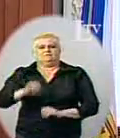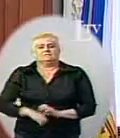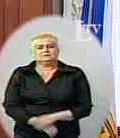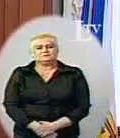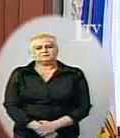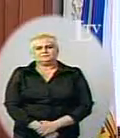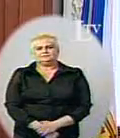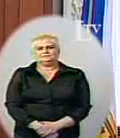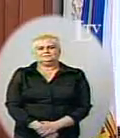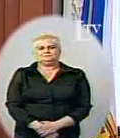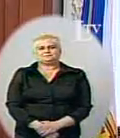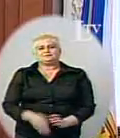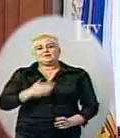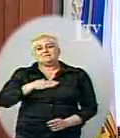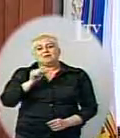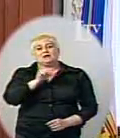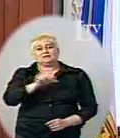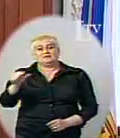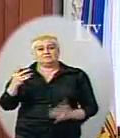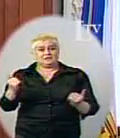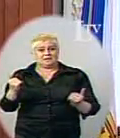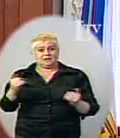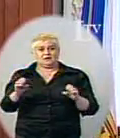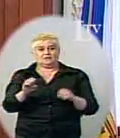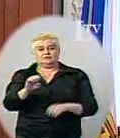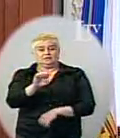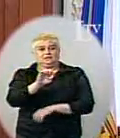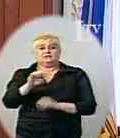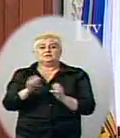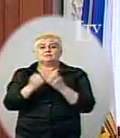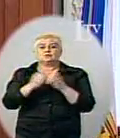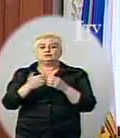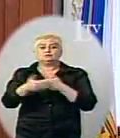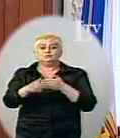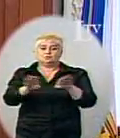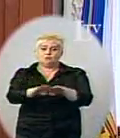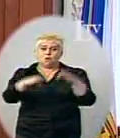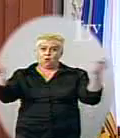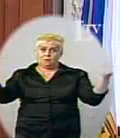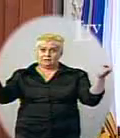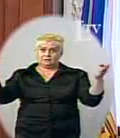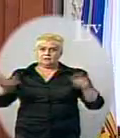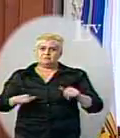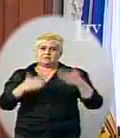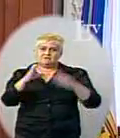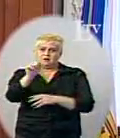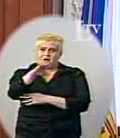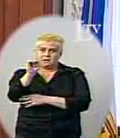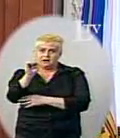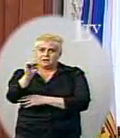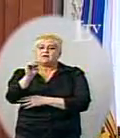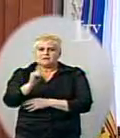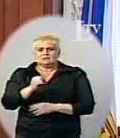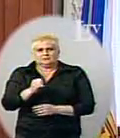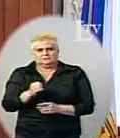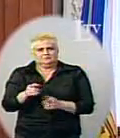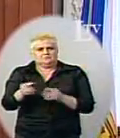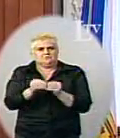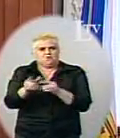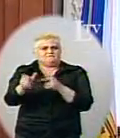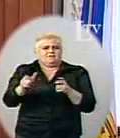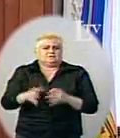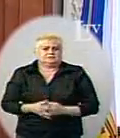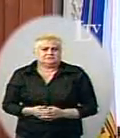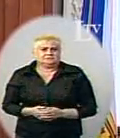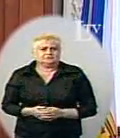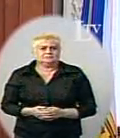My government is keeping emergency rooms open and delivering better care sooner. It has taken decisive